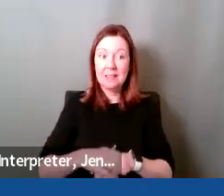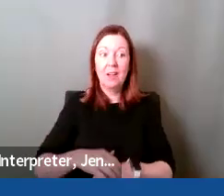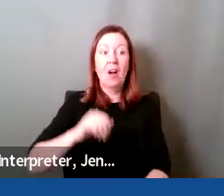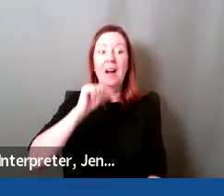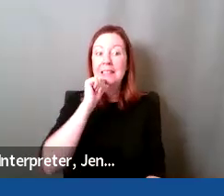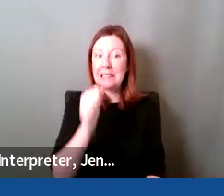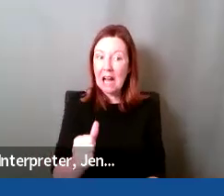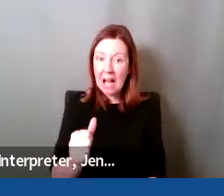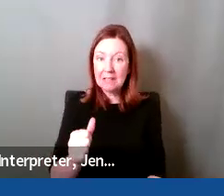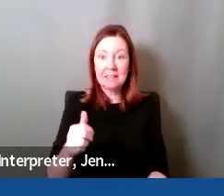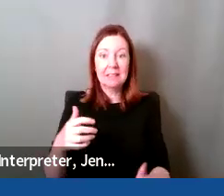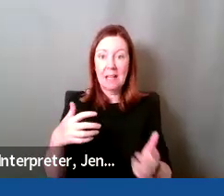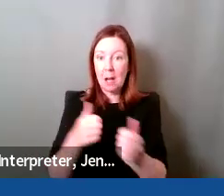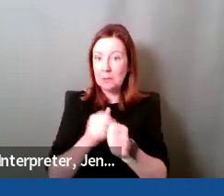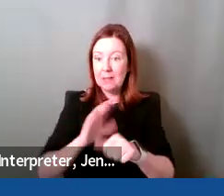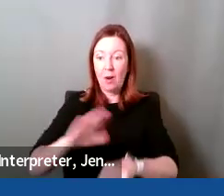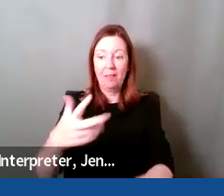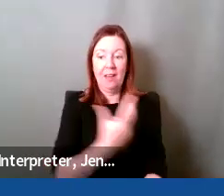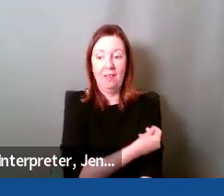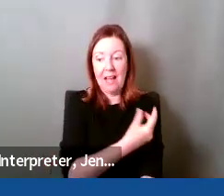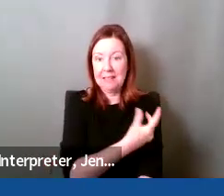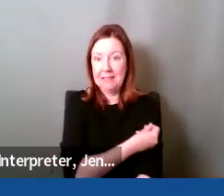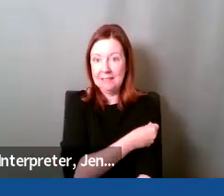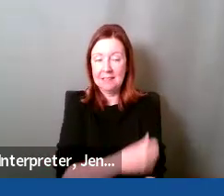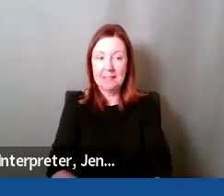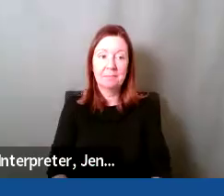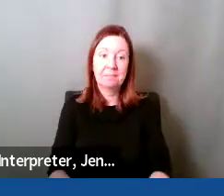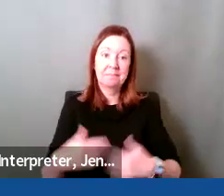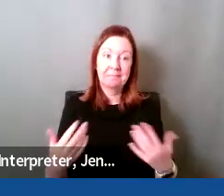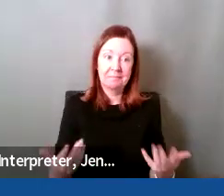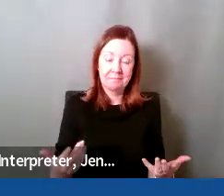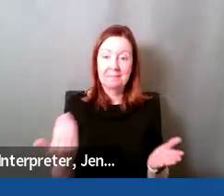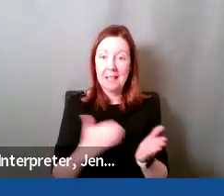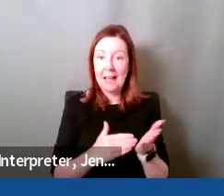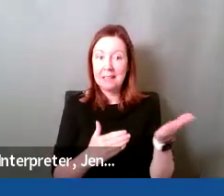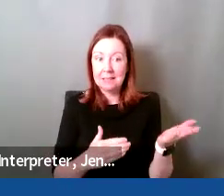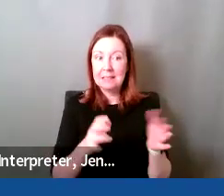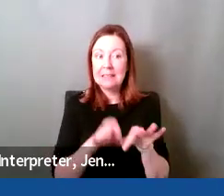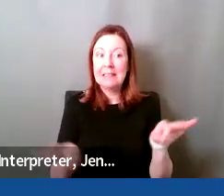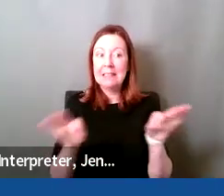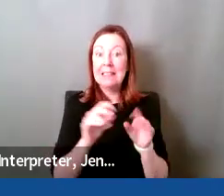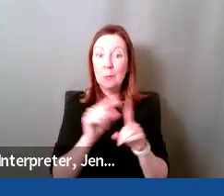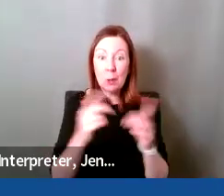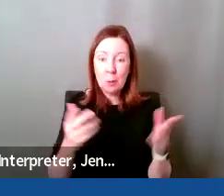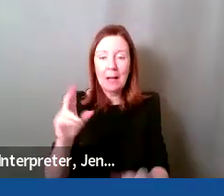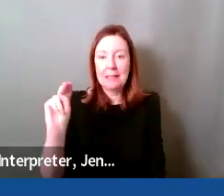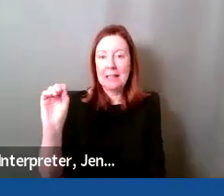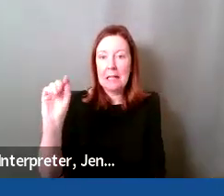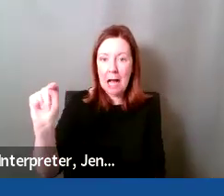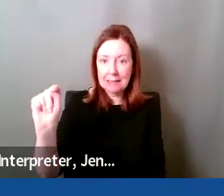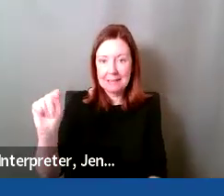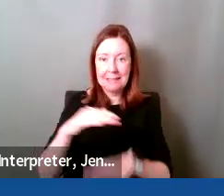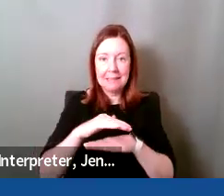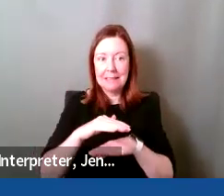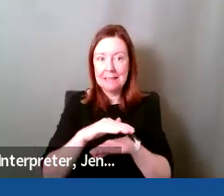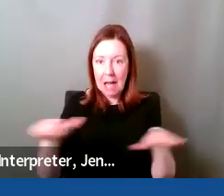are not up to date on their vaccines. So again, key word here is not.